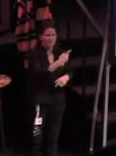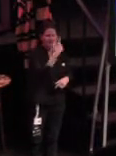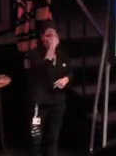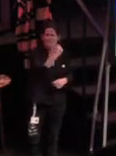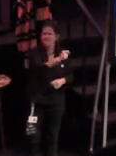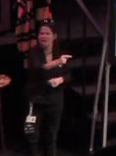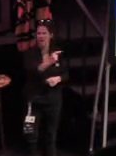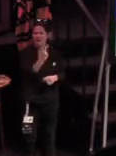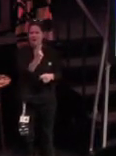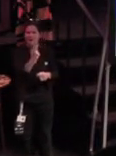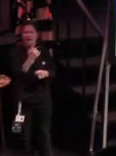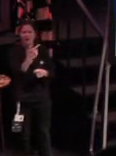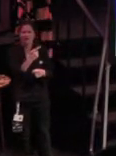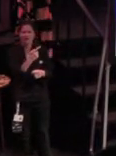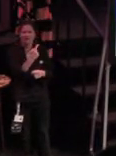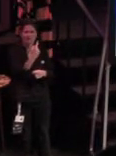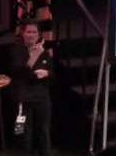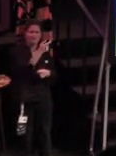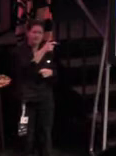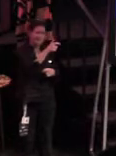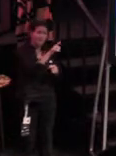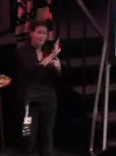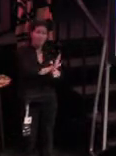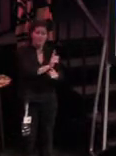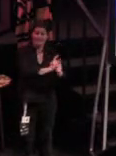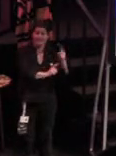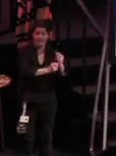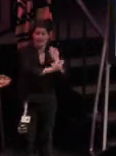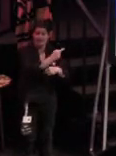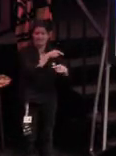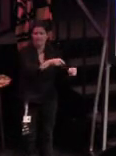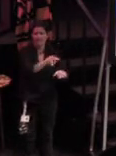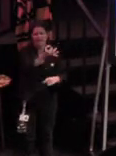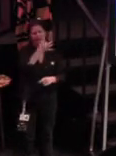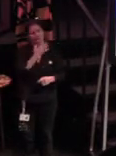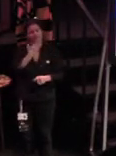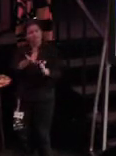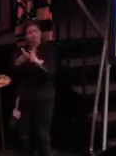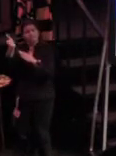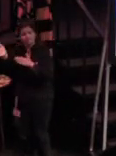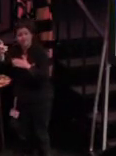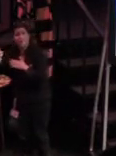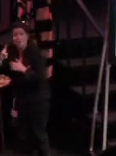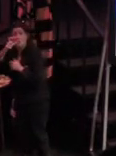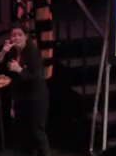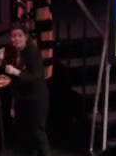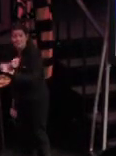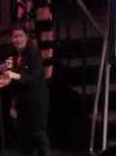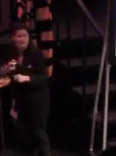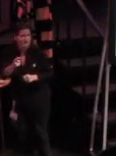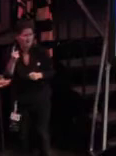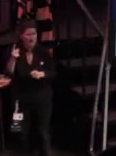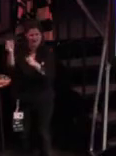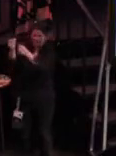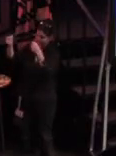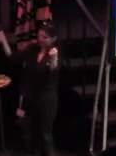programming meeting. And I went into the kitchen and I opened the cupboard and there wasn't any coffee there. So I went back in and said, oh, I'm just going to pop over to Greg's